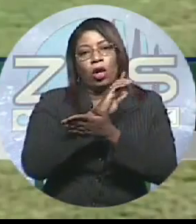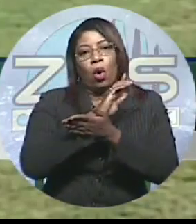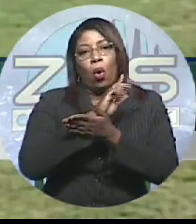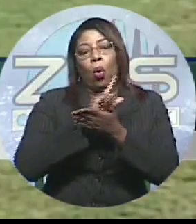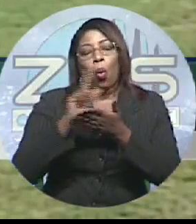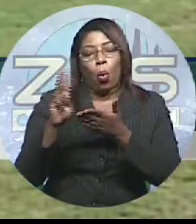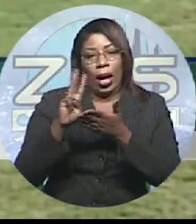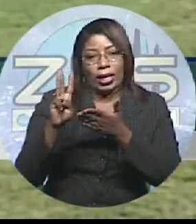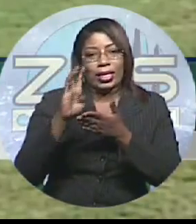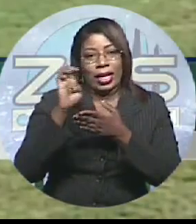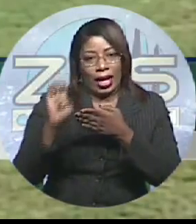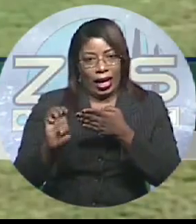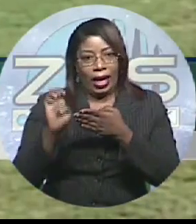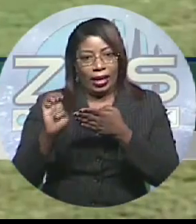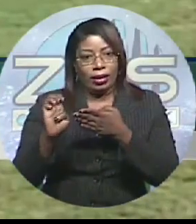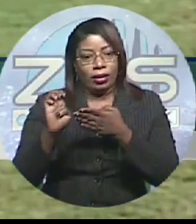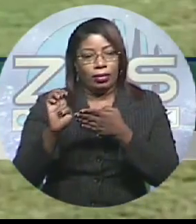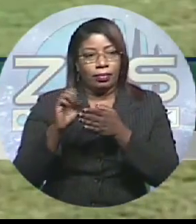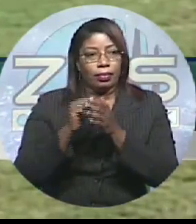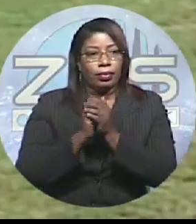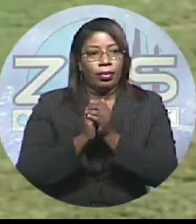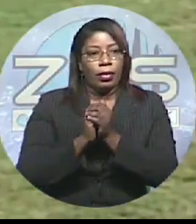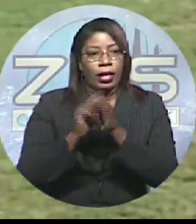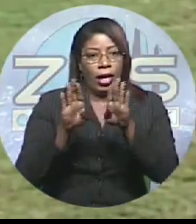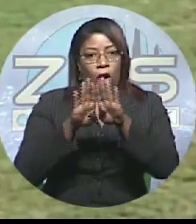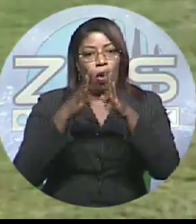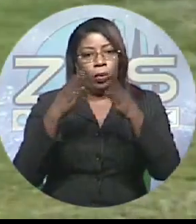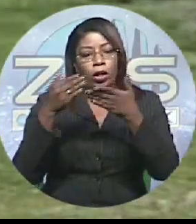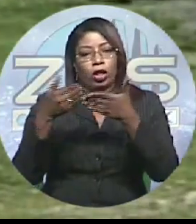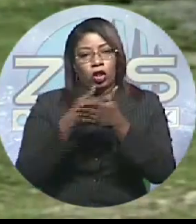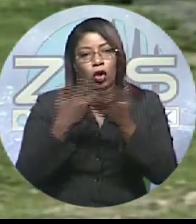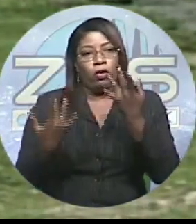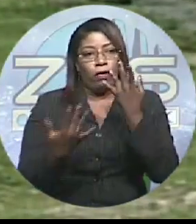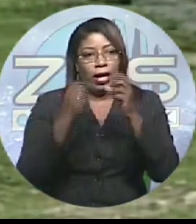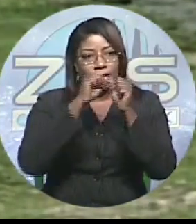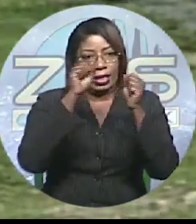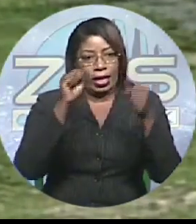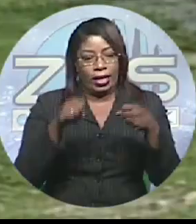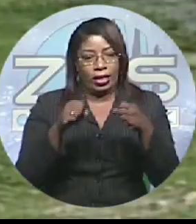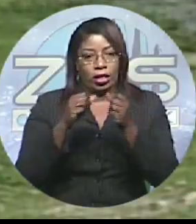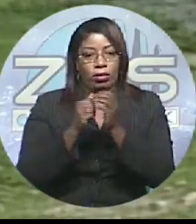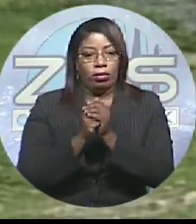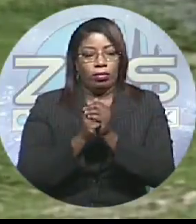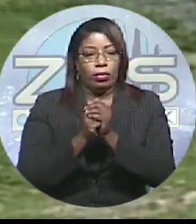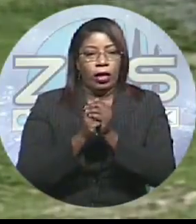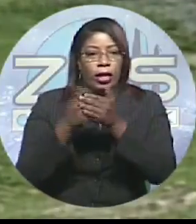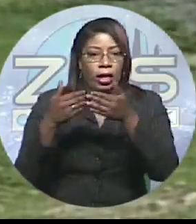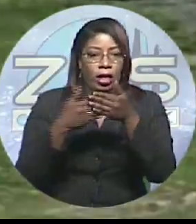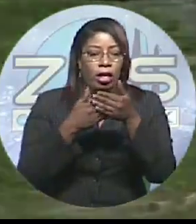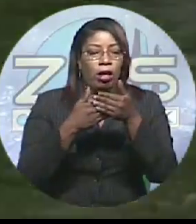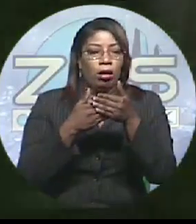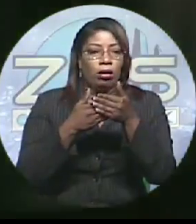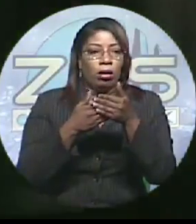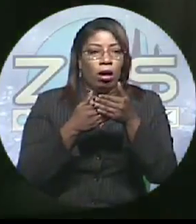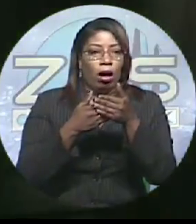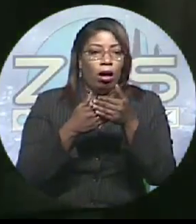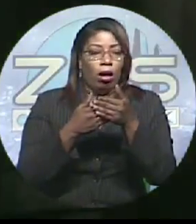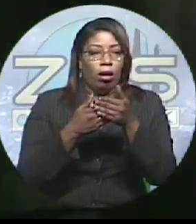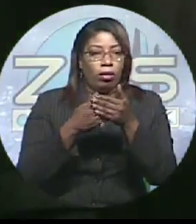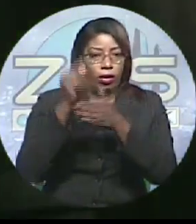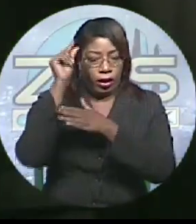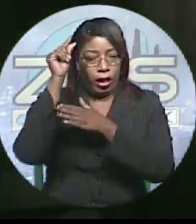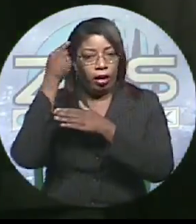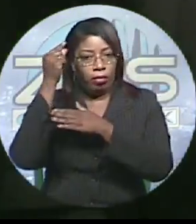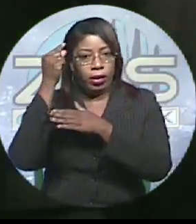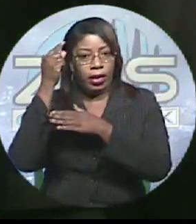cabinet, descended in this area to officially open a new fire station. The hierarchy of the Royal Bahamas Police Force and the government